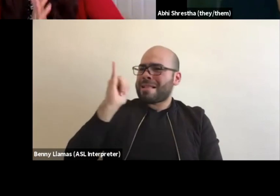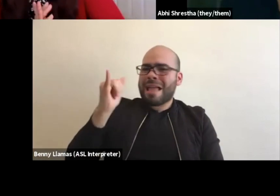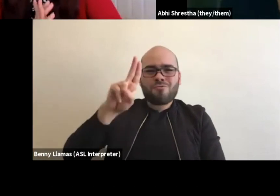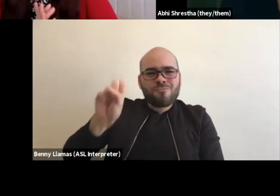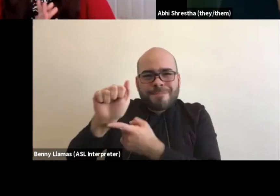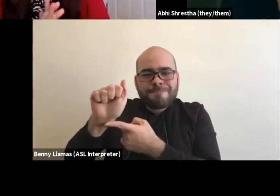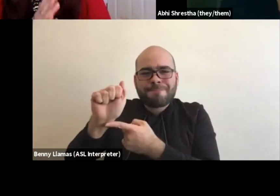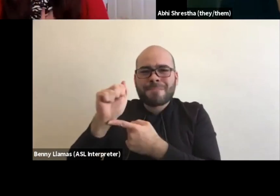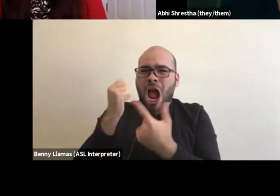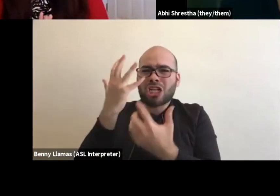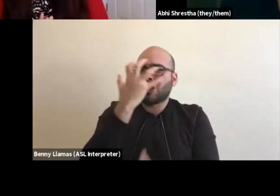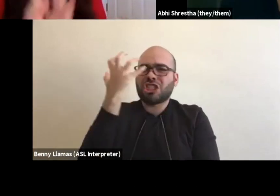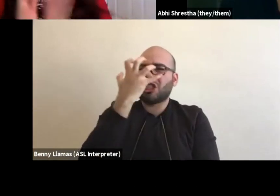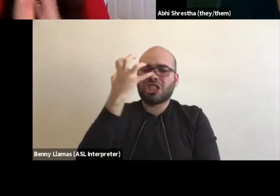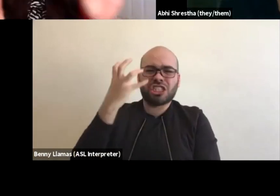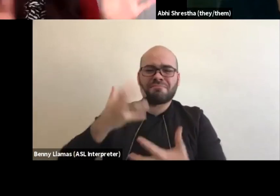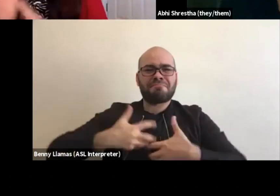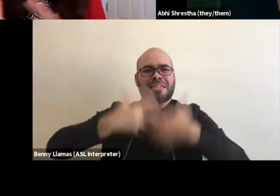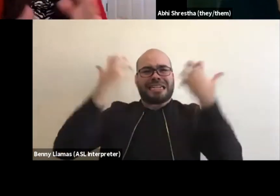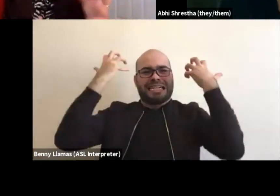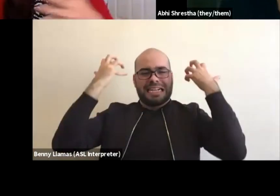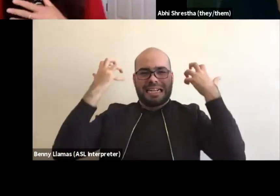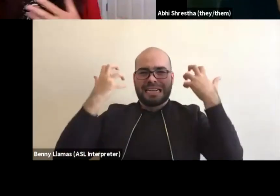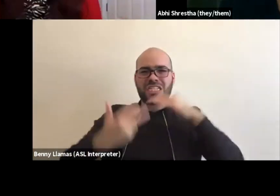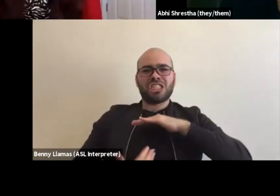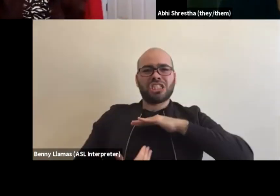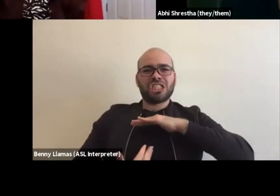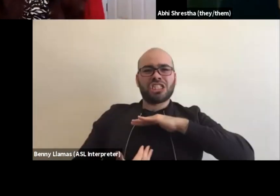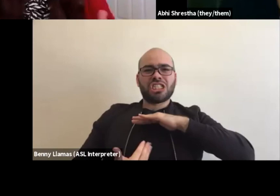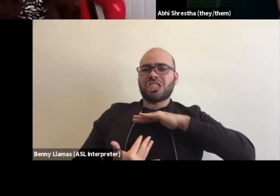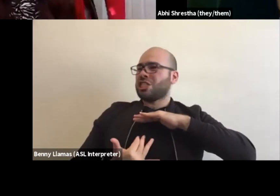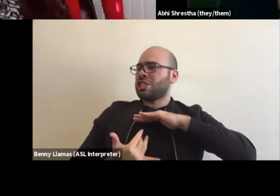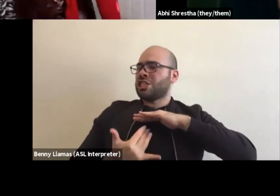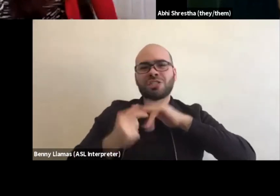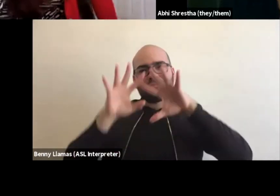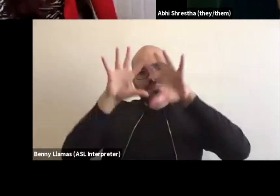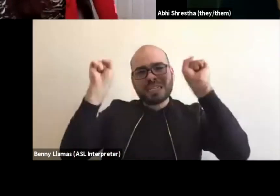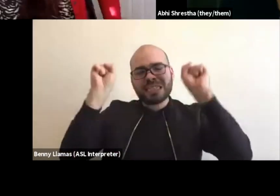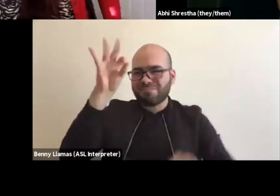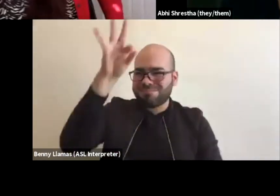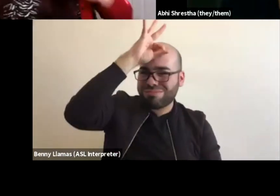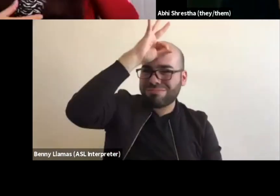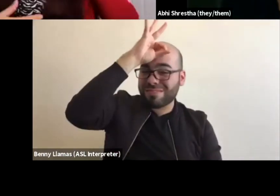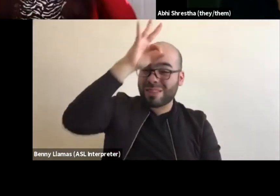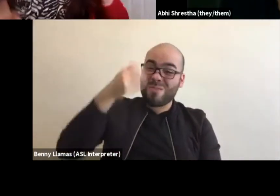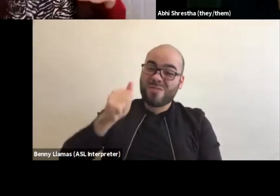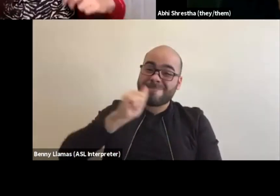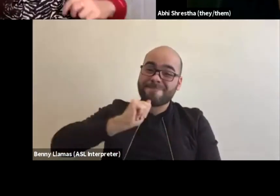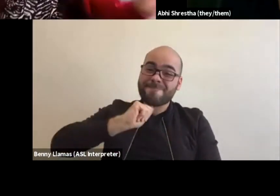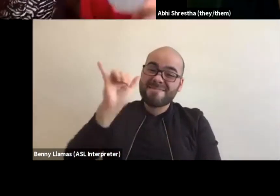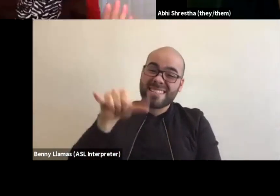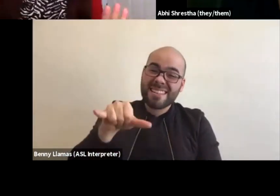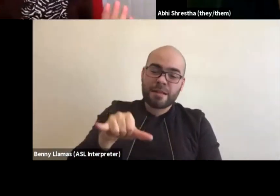the ignorance of our president. And so like, you know, I'm just trying to cope with that. Absolutely. And I feel like so much of this